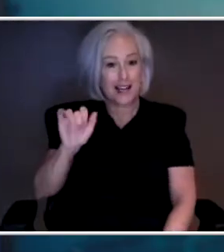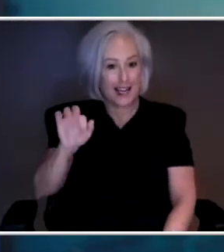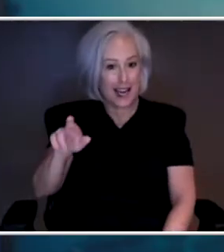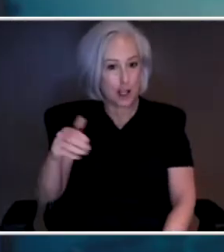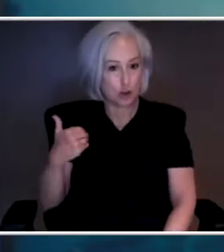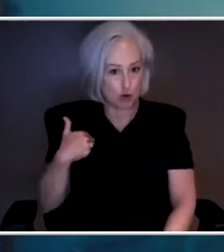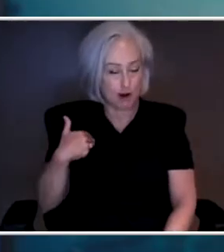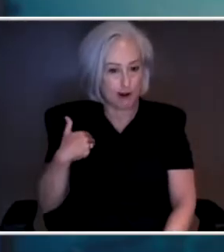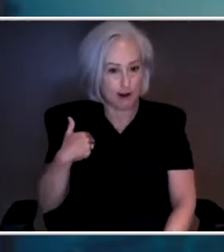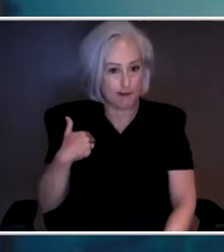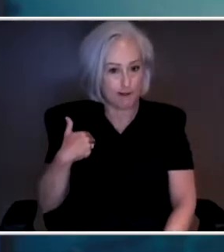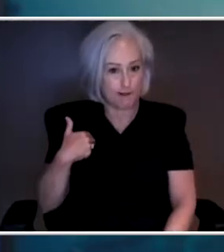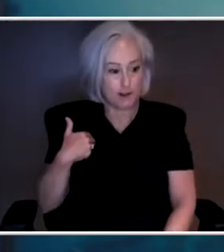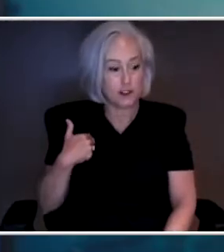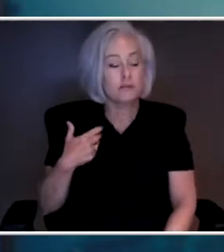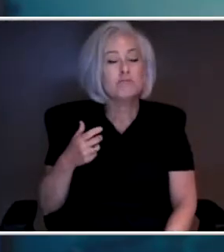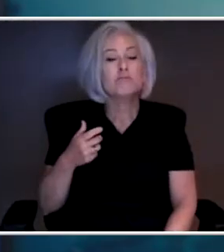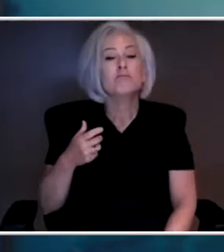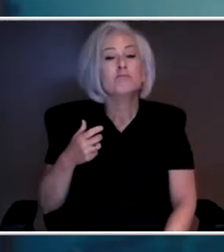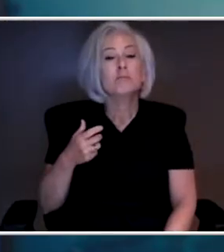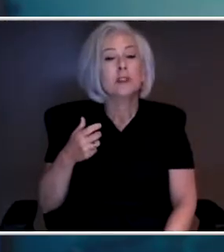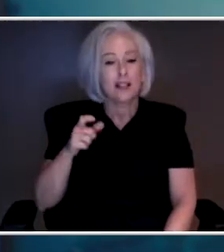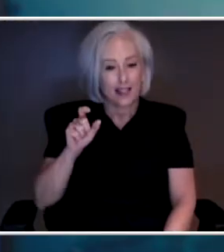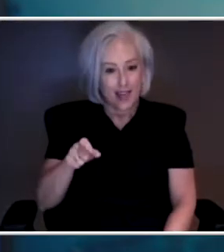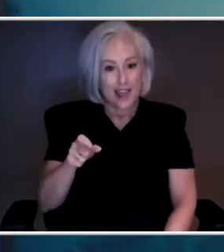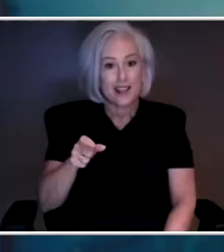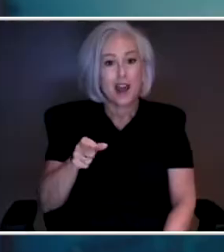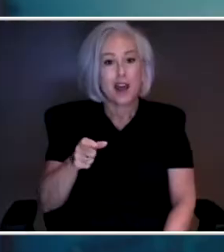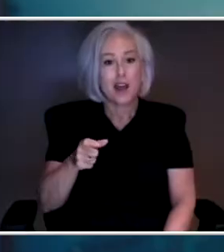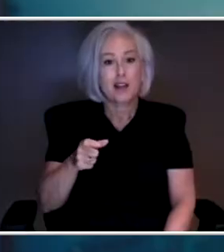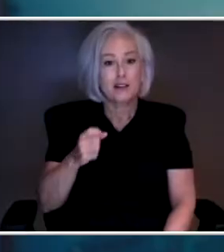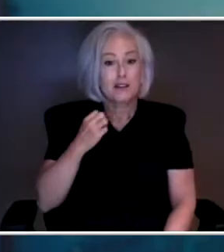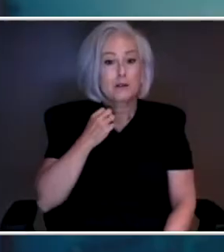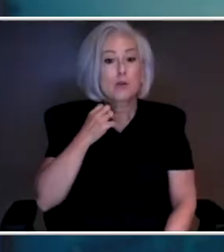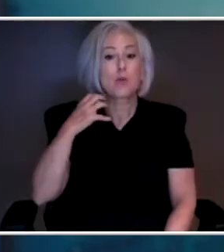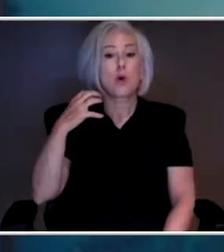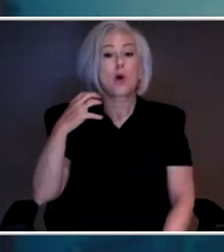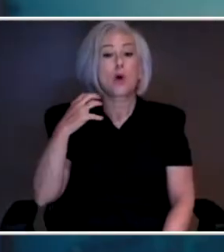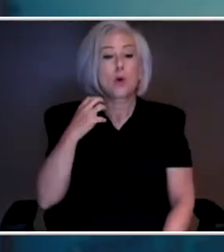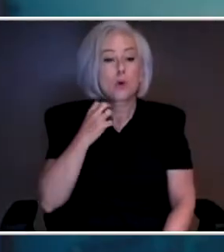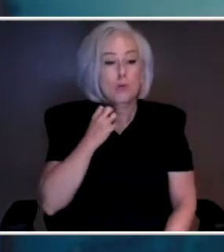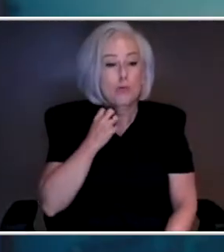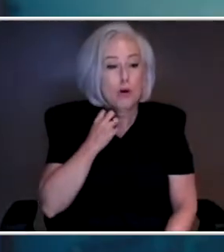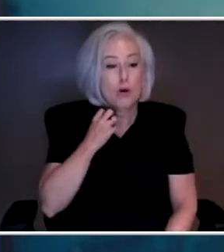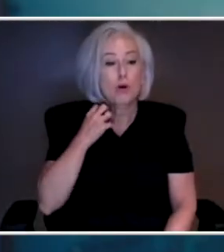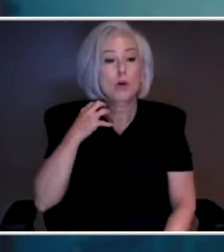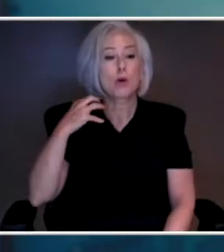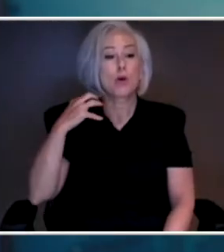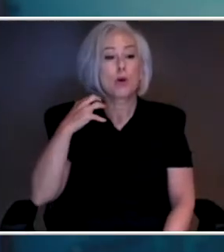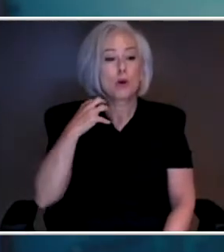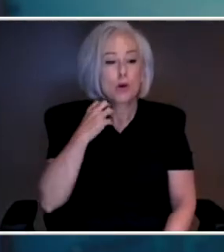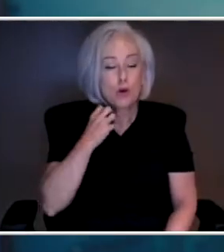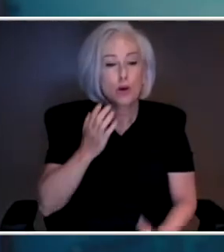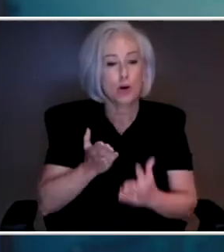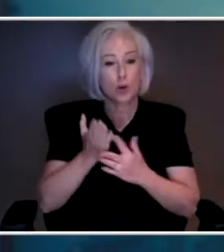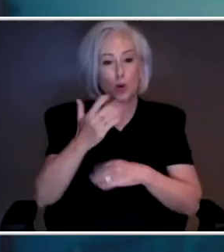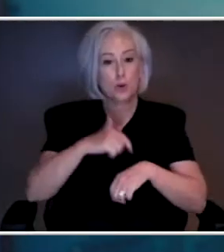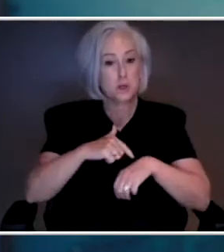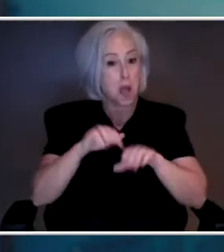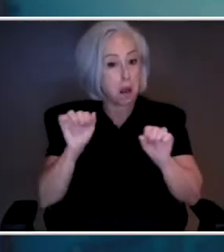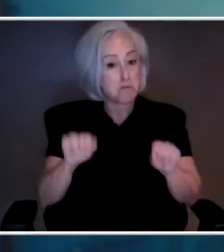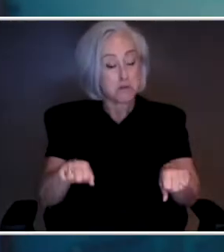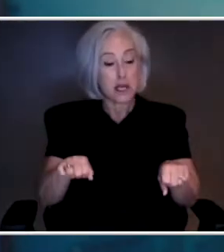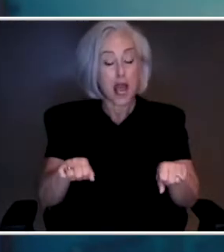biopsy. These things can fluctuate a little bit in size over time, get bigger, maybe a little bit smaller, but for the most part, it's